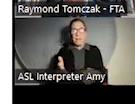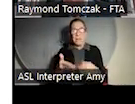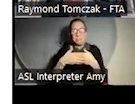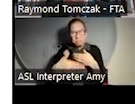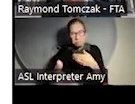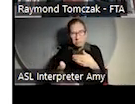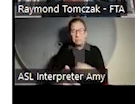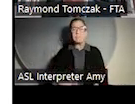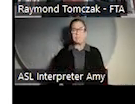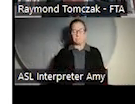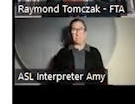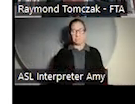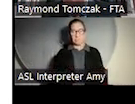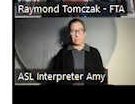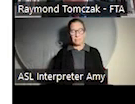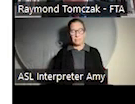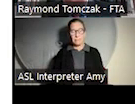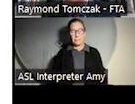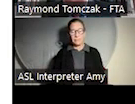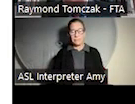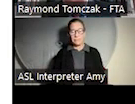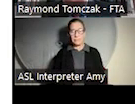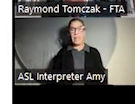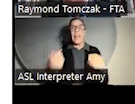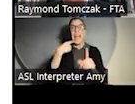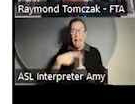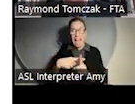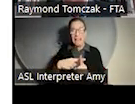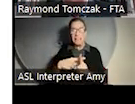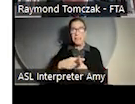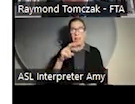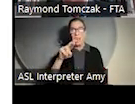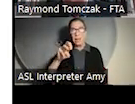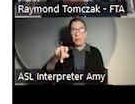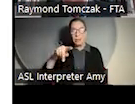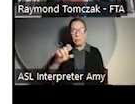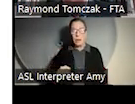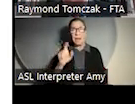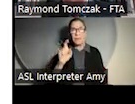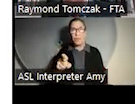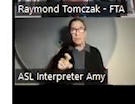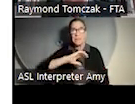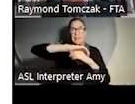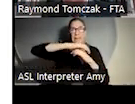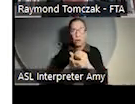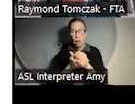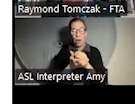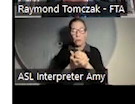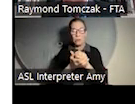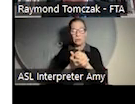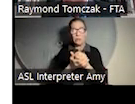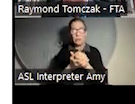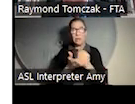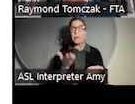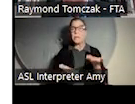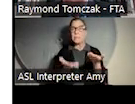since it was built years ago. Additionally, any ramps should be completely enclosed to introduce perhaps some sort